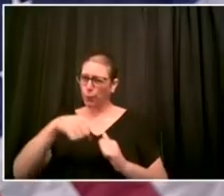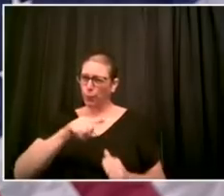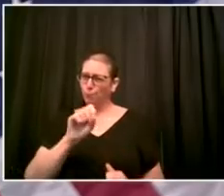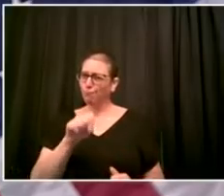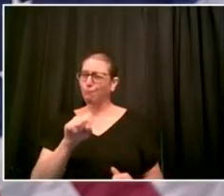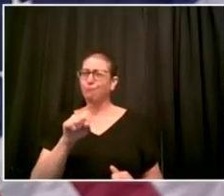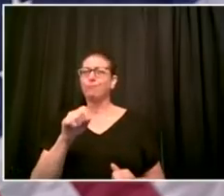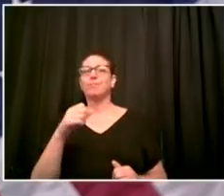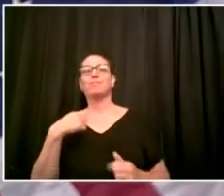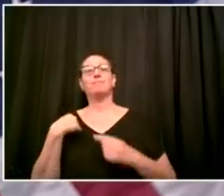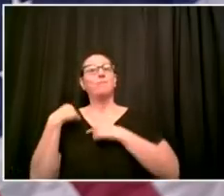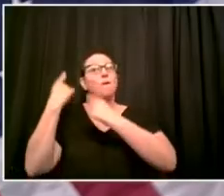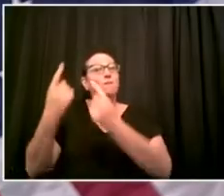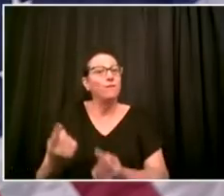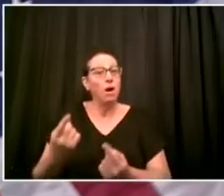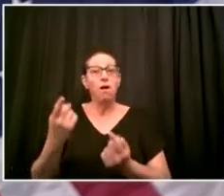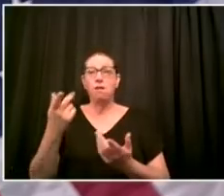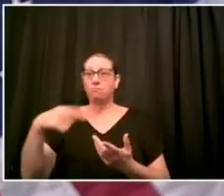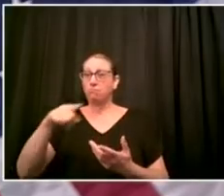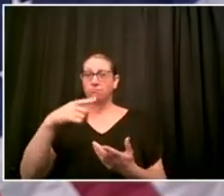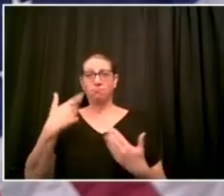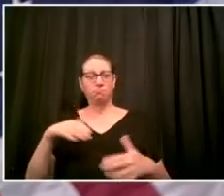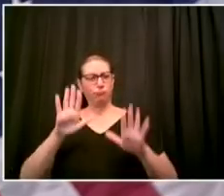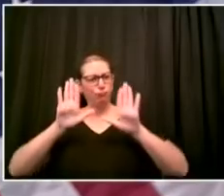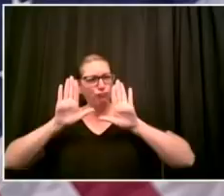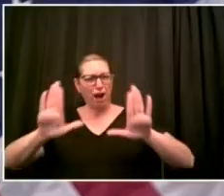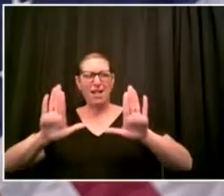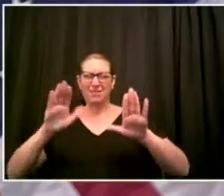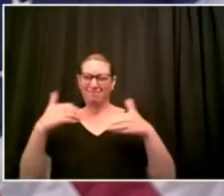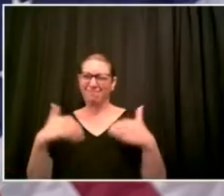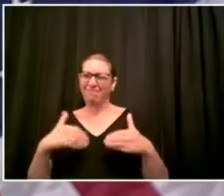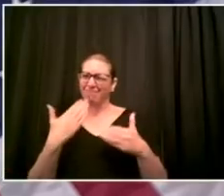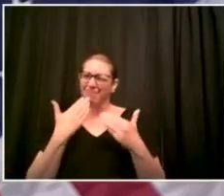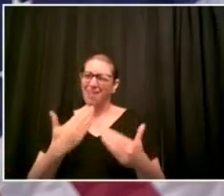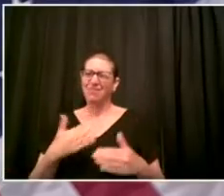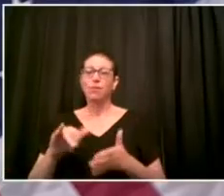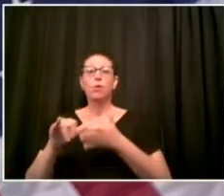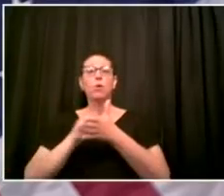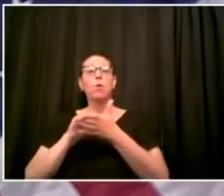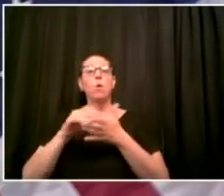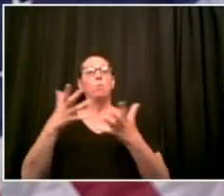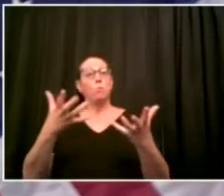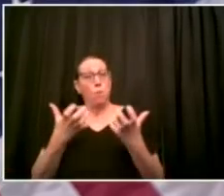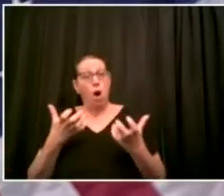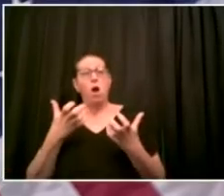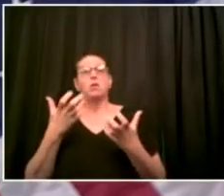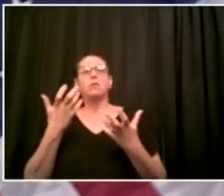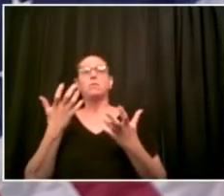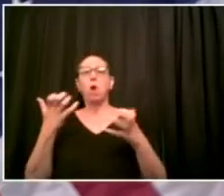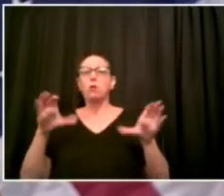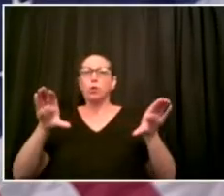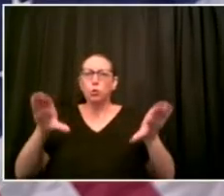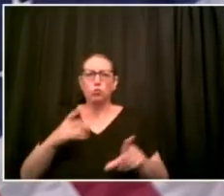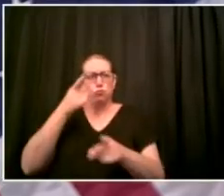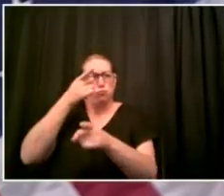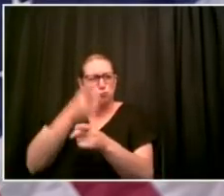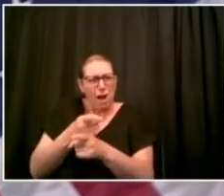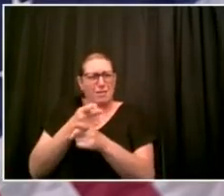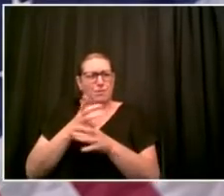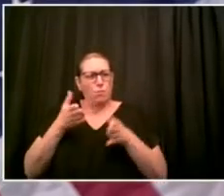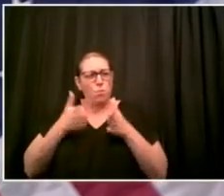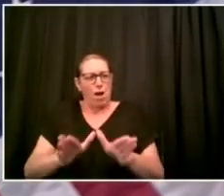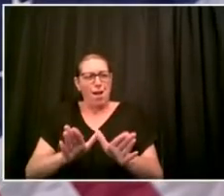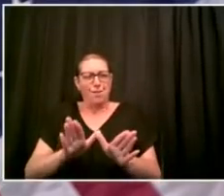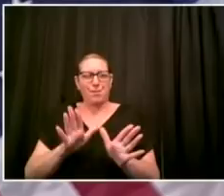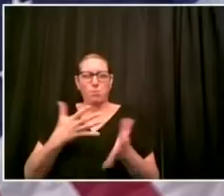People are devoted to getting it right, to protect themselves, to protect their families, of course, but I think there's a really strong understanding we're all in this